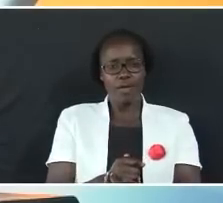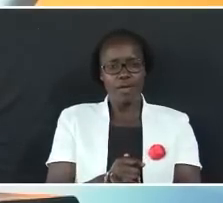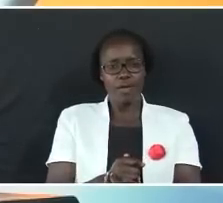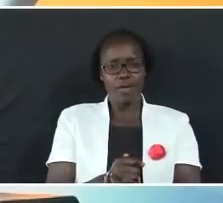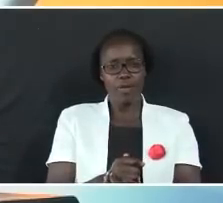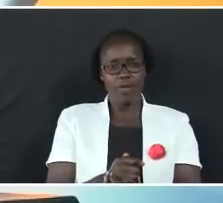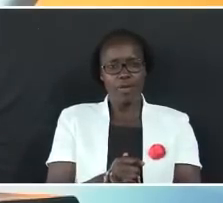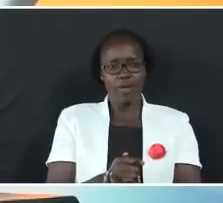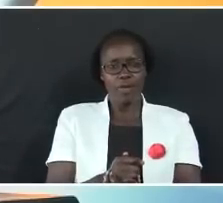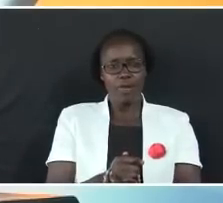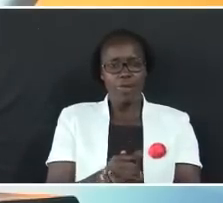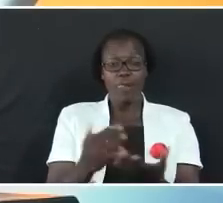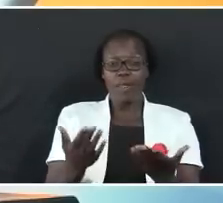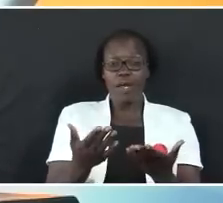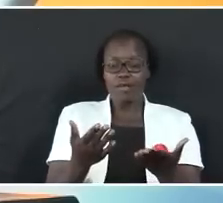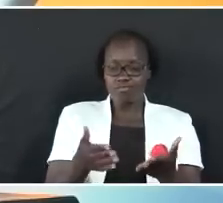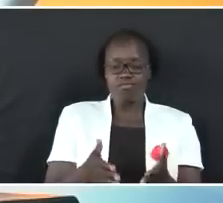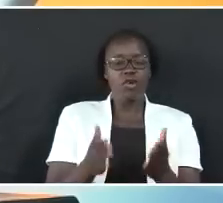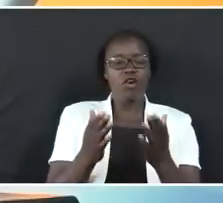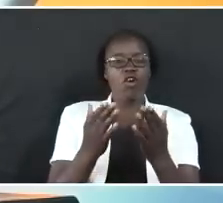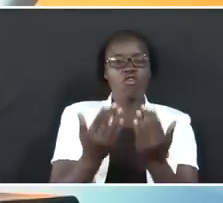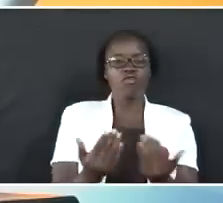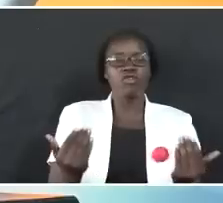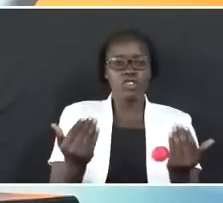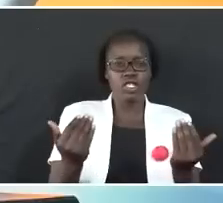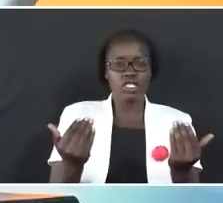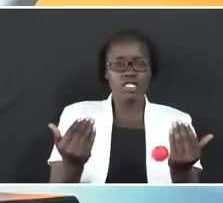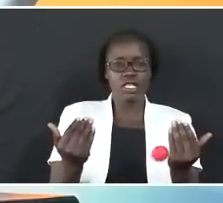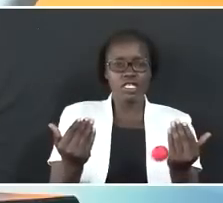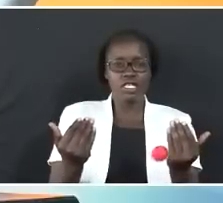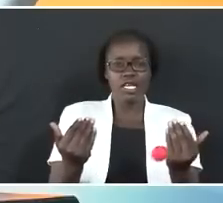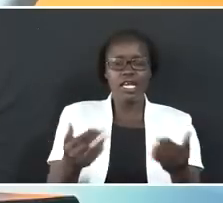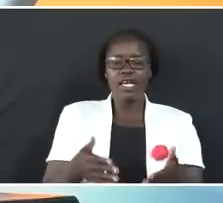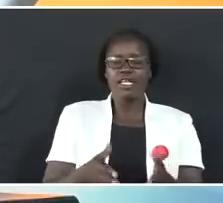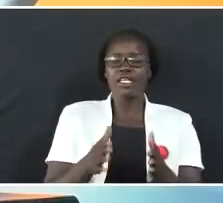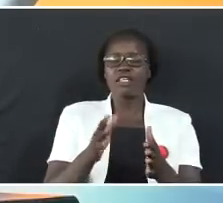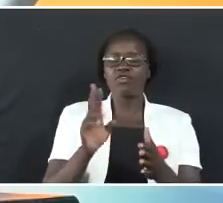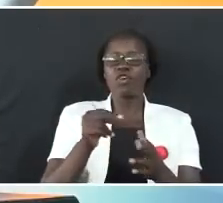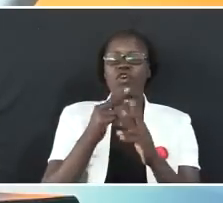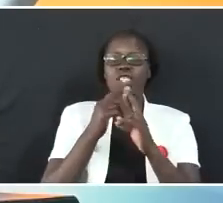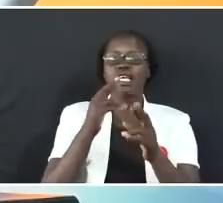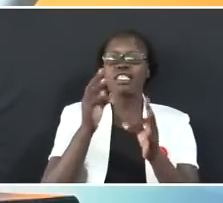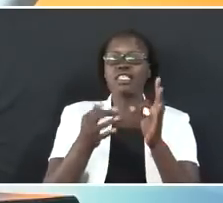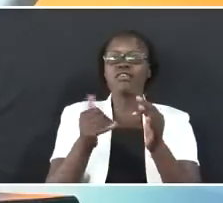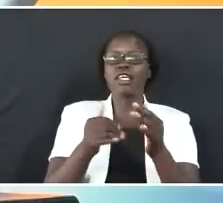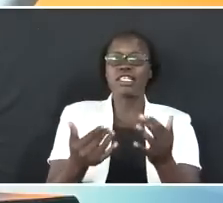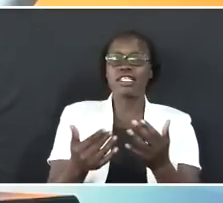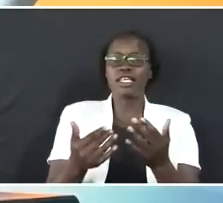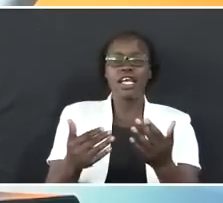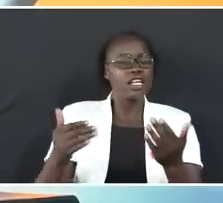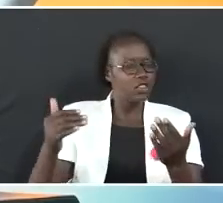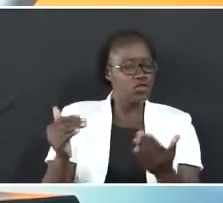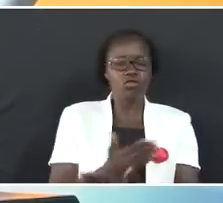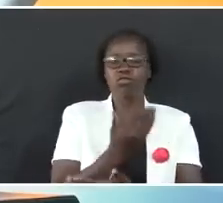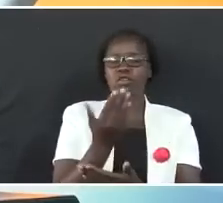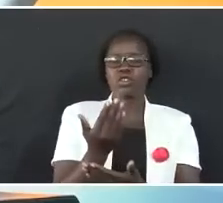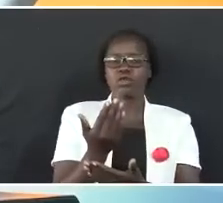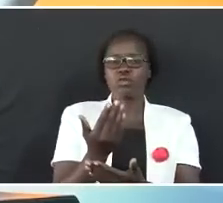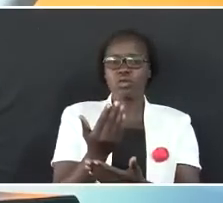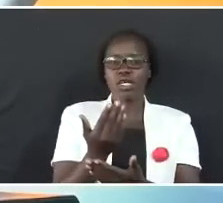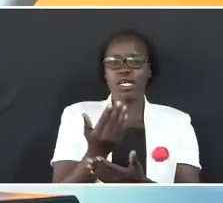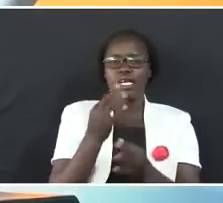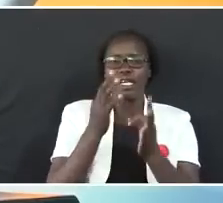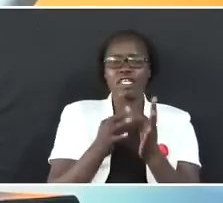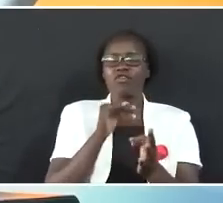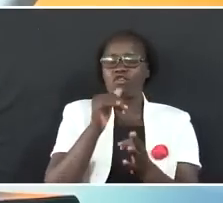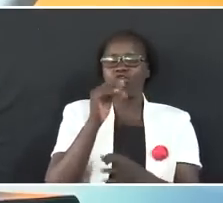The path you have chosen yields no real benefit. If anything, it will consume you. If you're